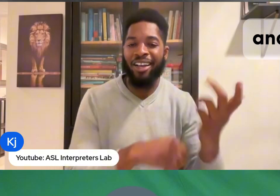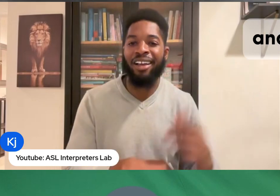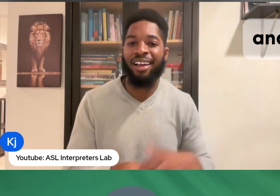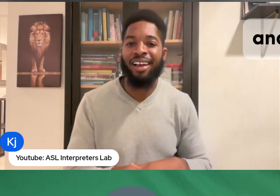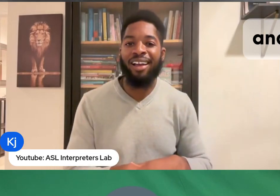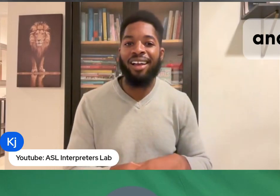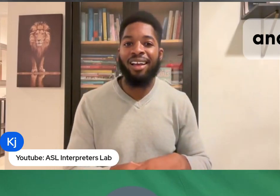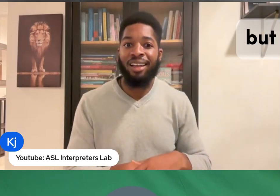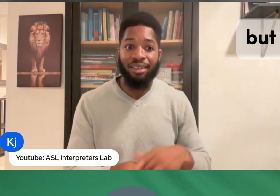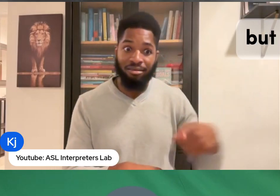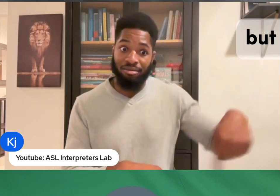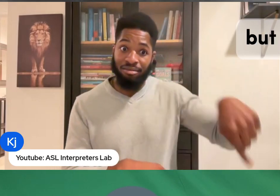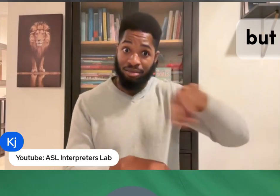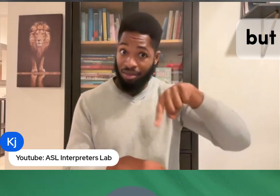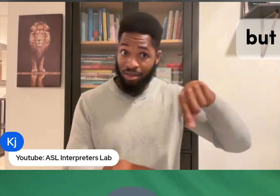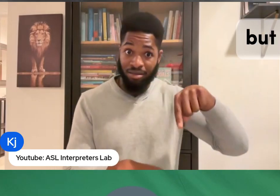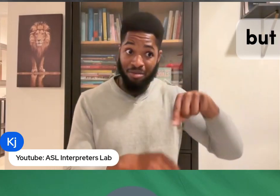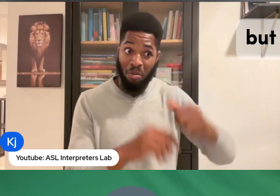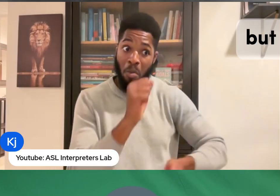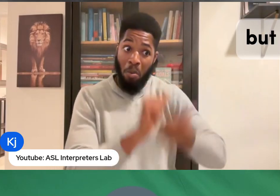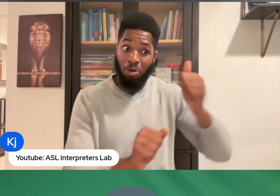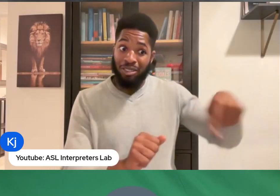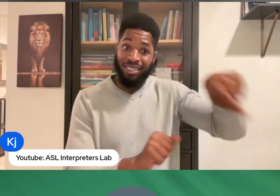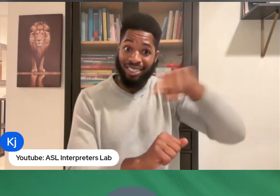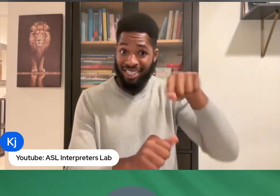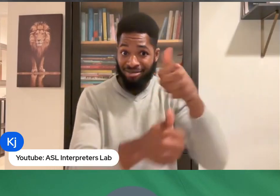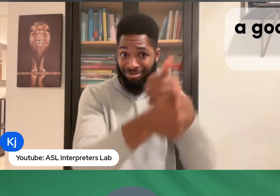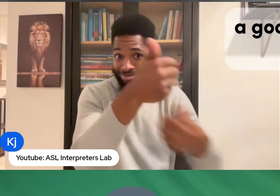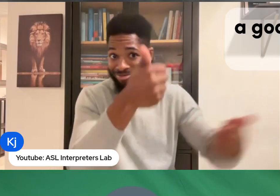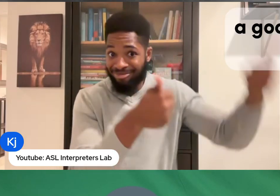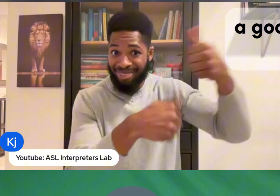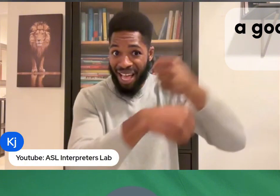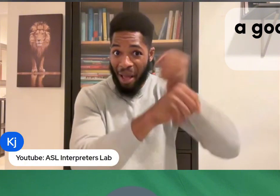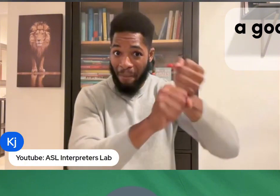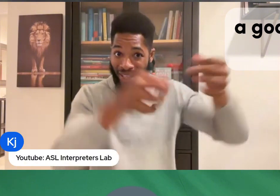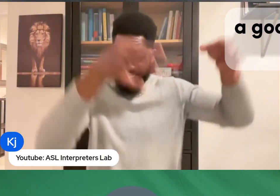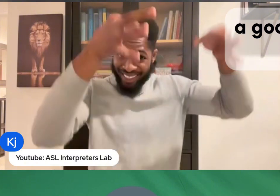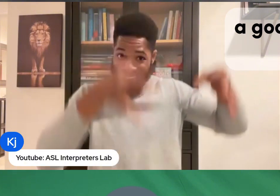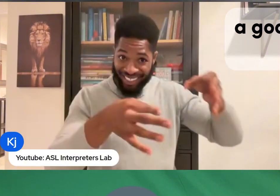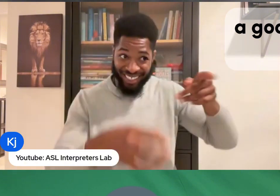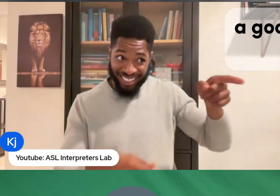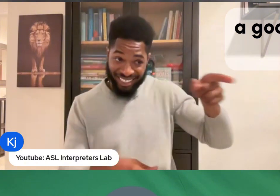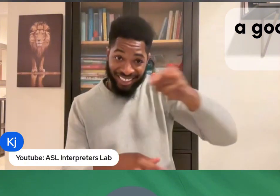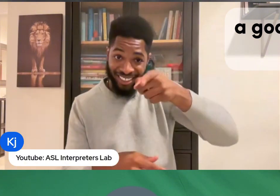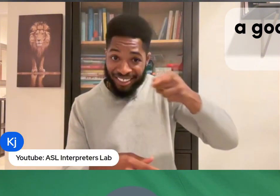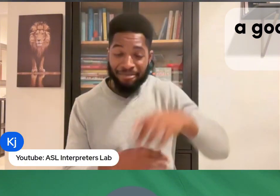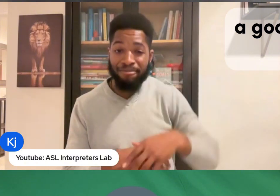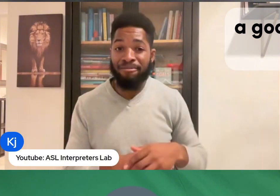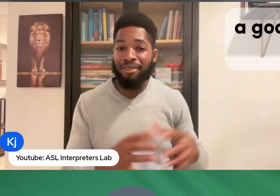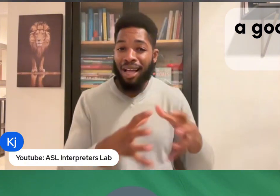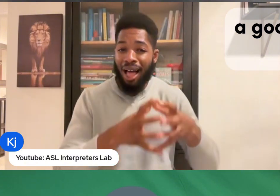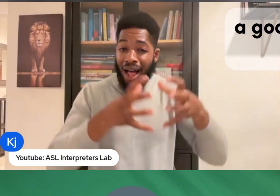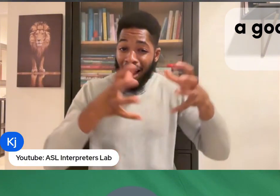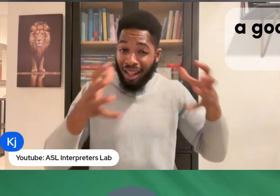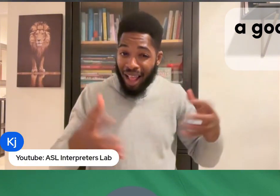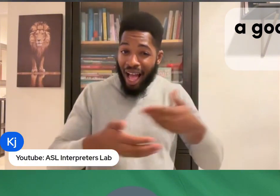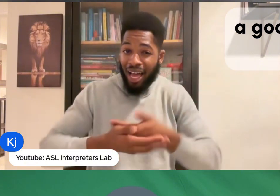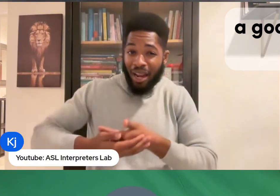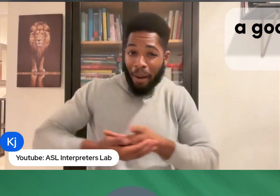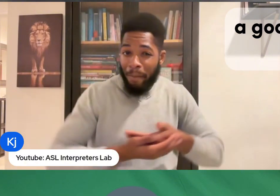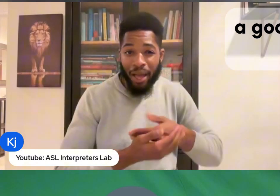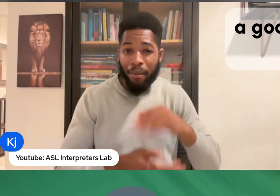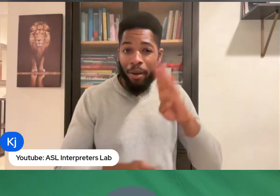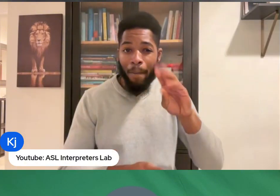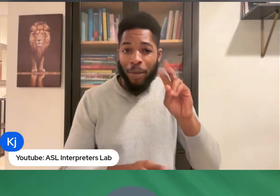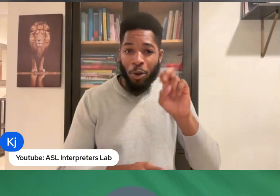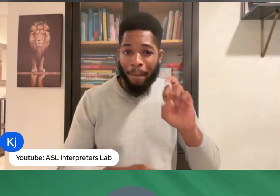in the workforce, but you're the decision makers. A good number of baby boomers still hold the